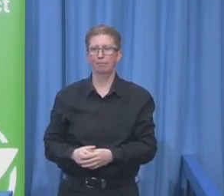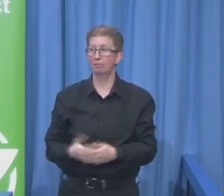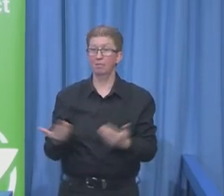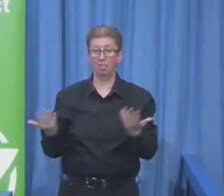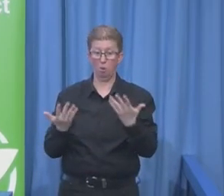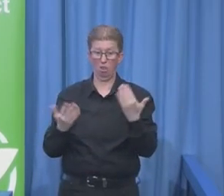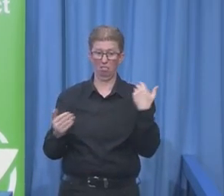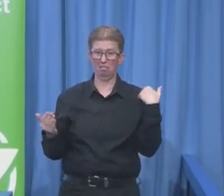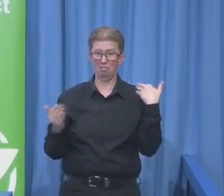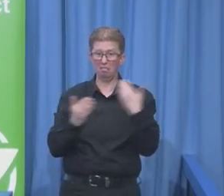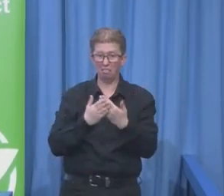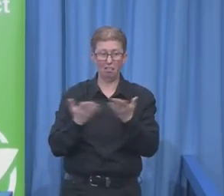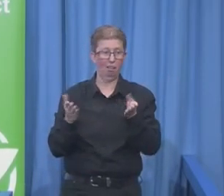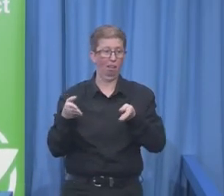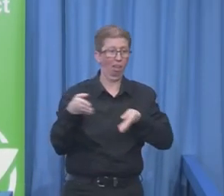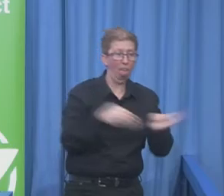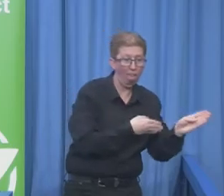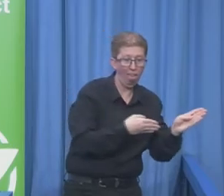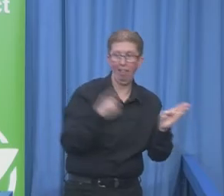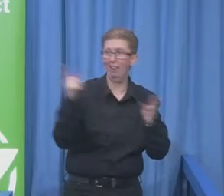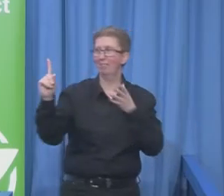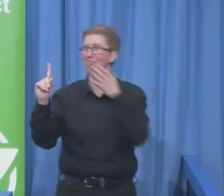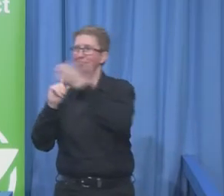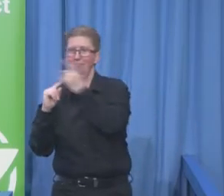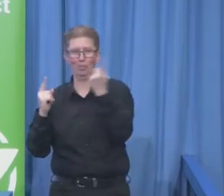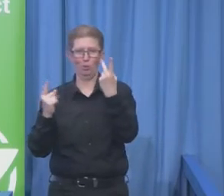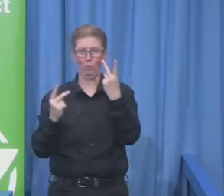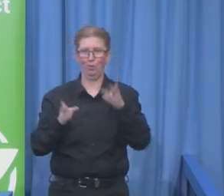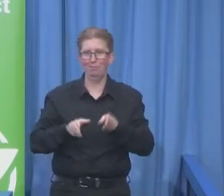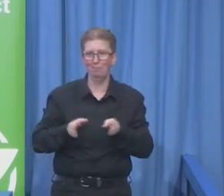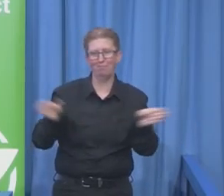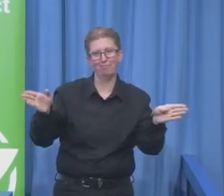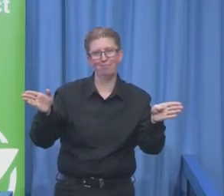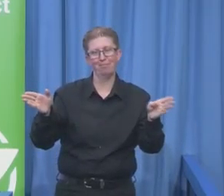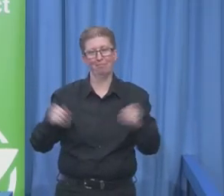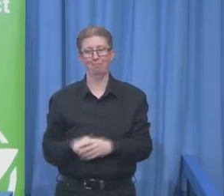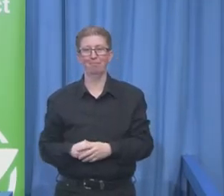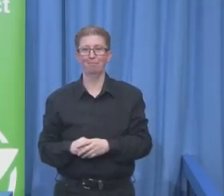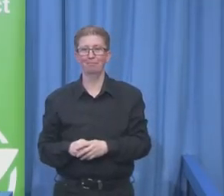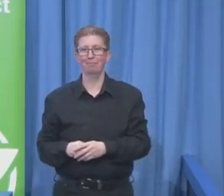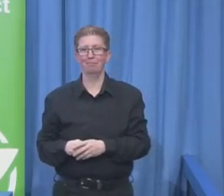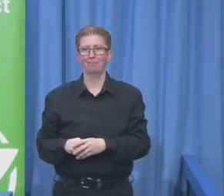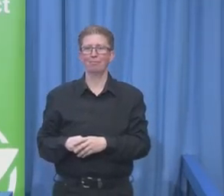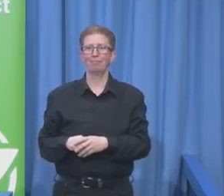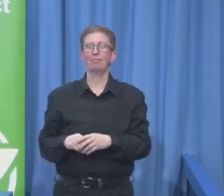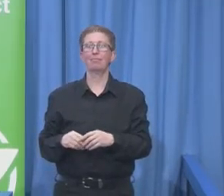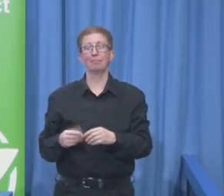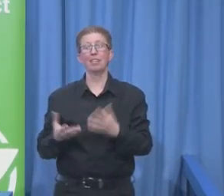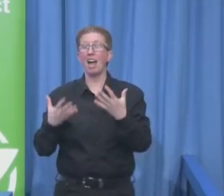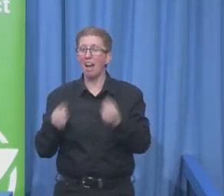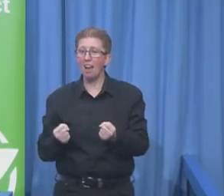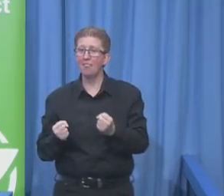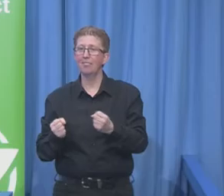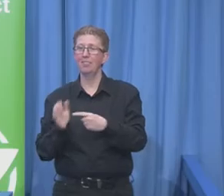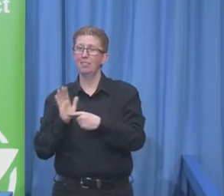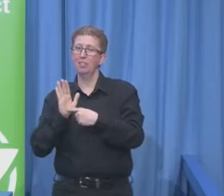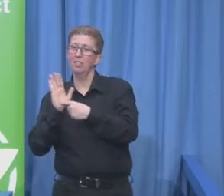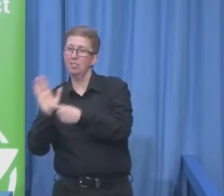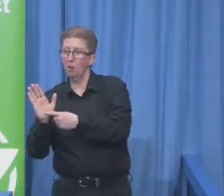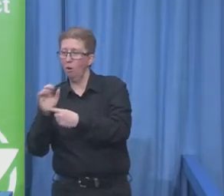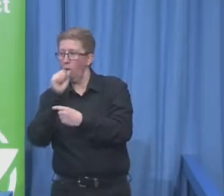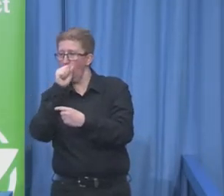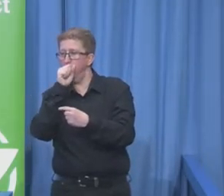So I think that, when we started off, we started trying to map jobs